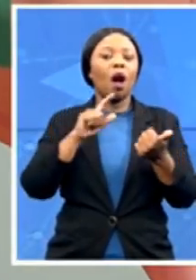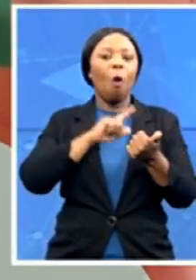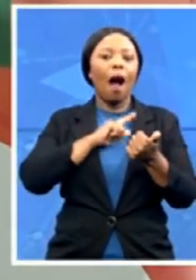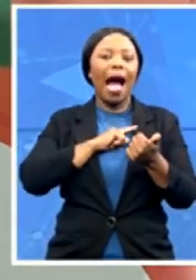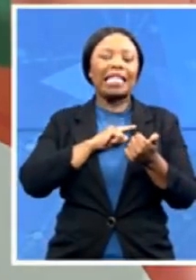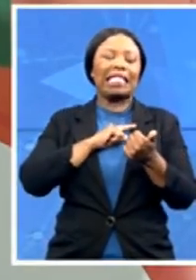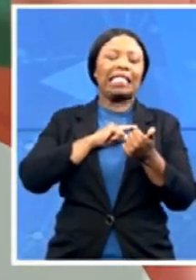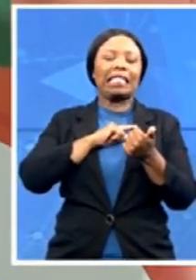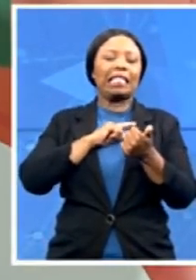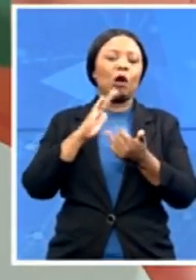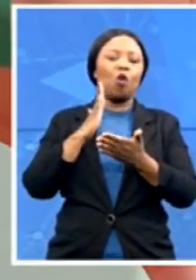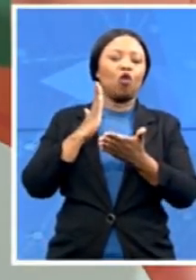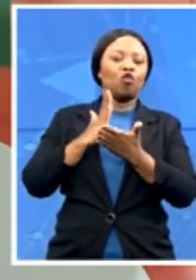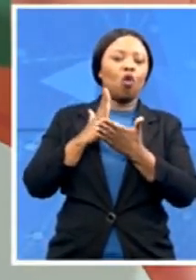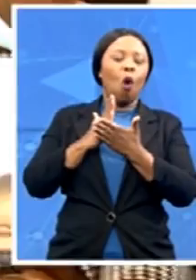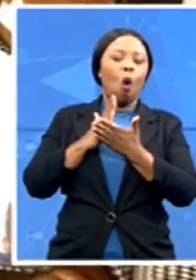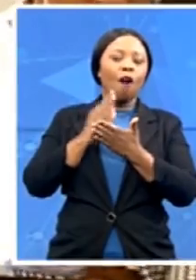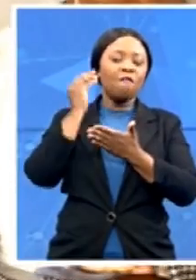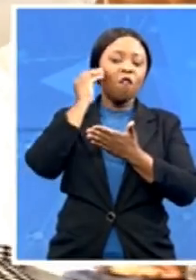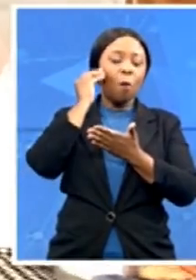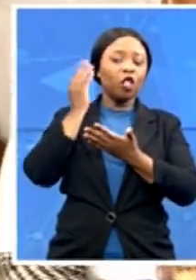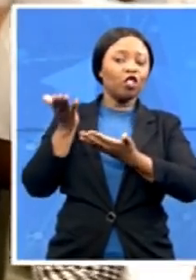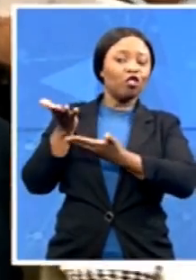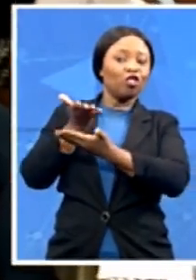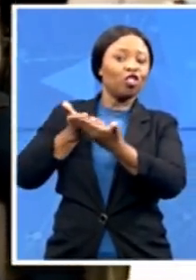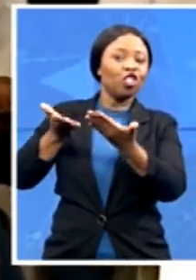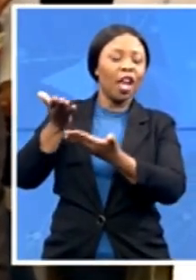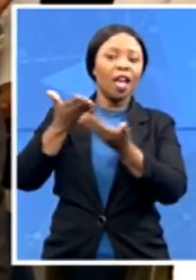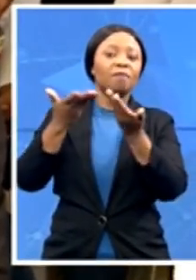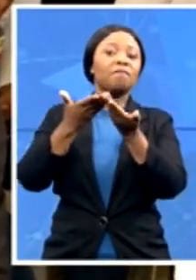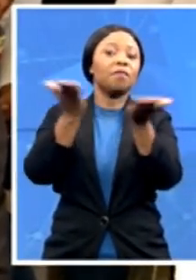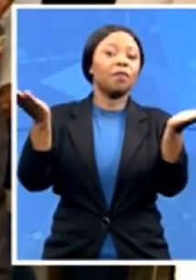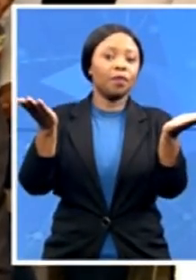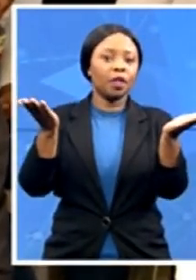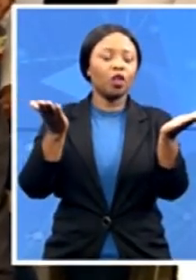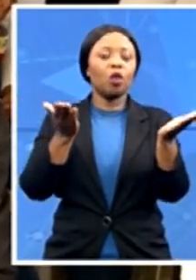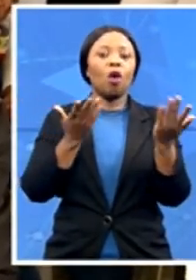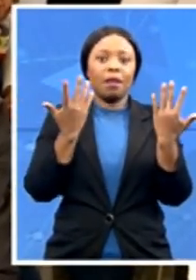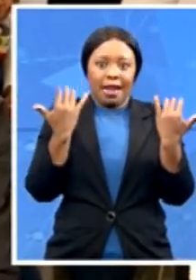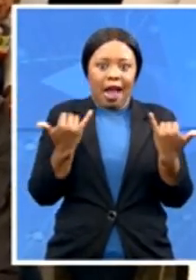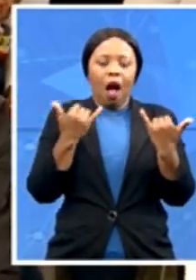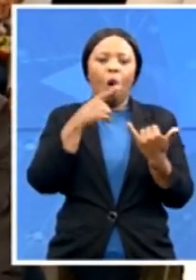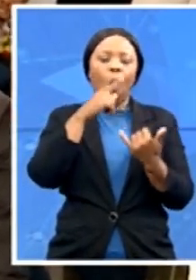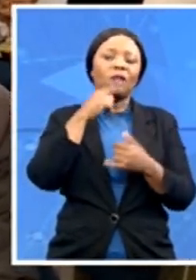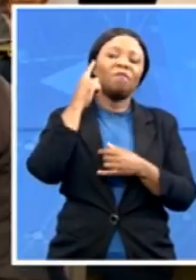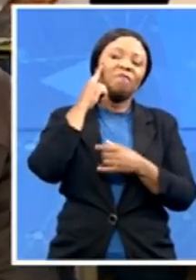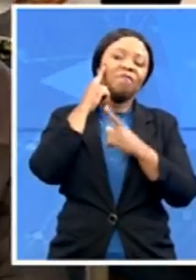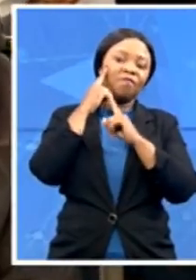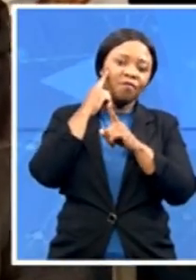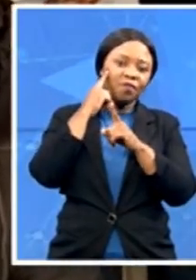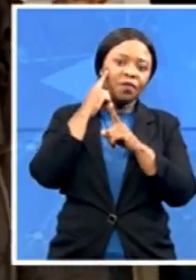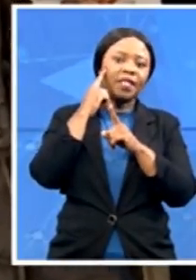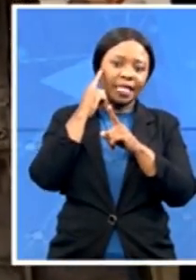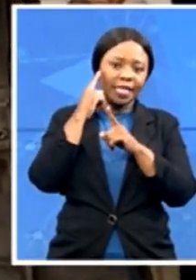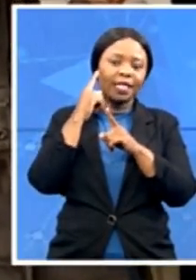And one wonders what that picture would have shown over the years.